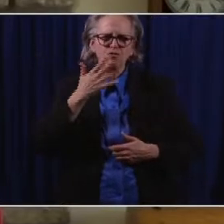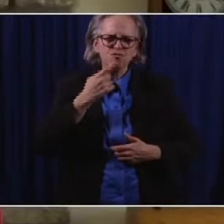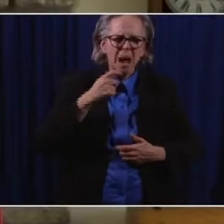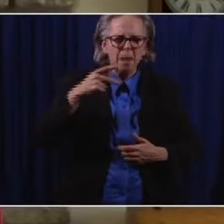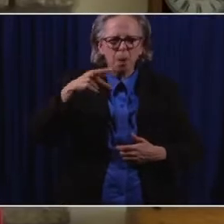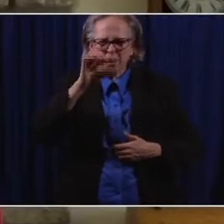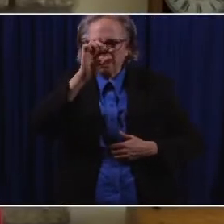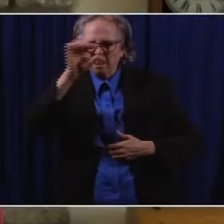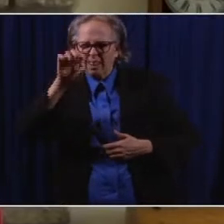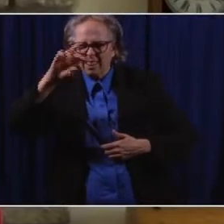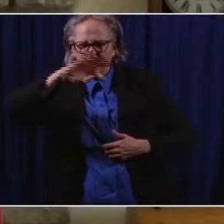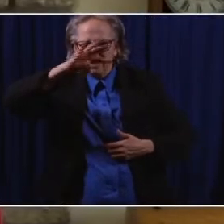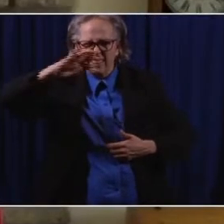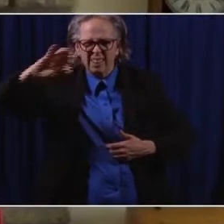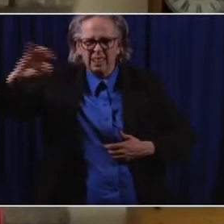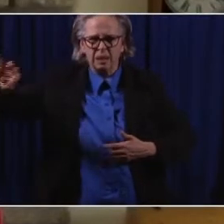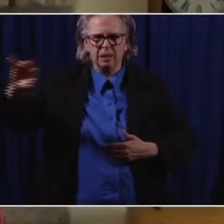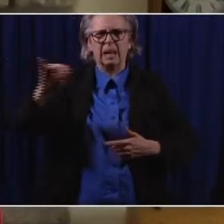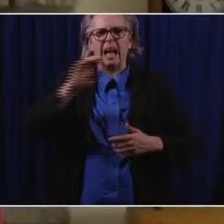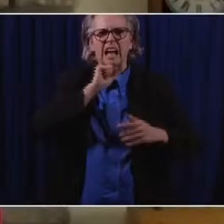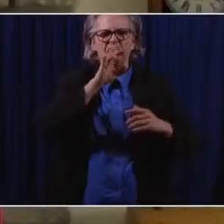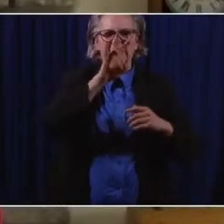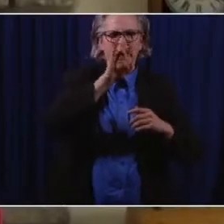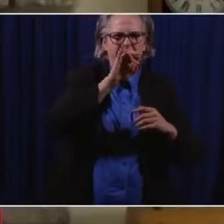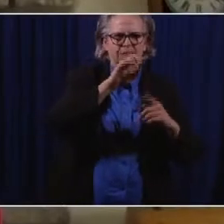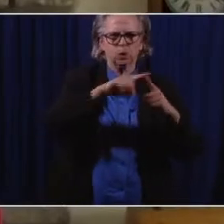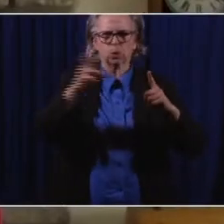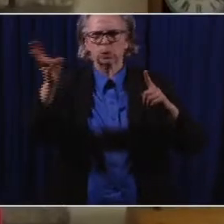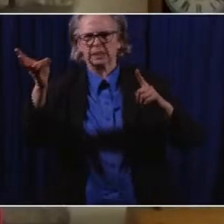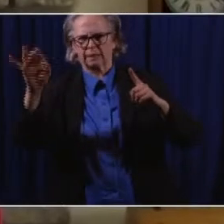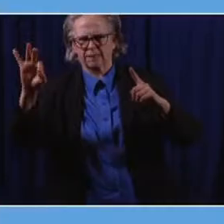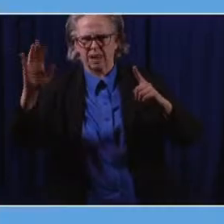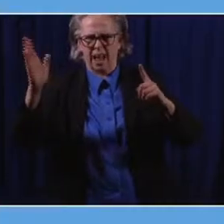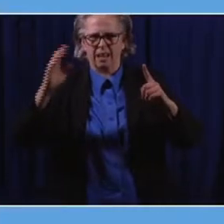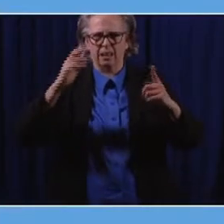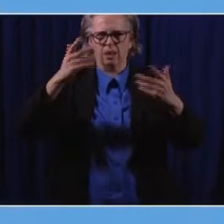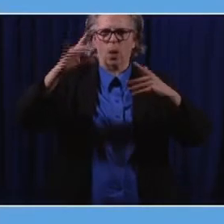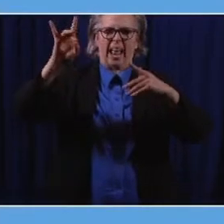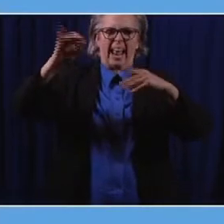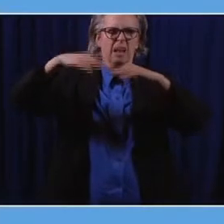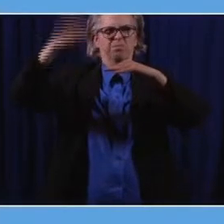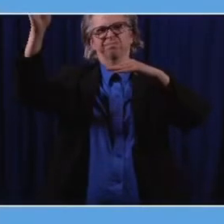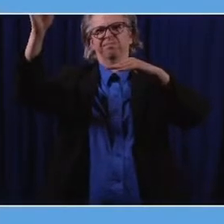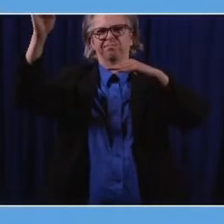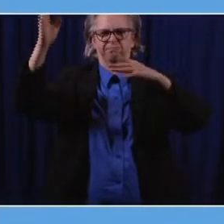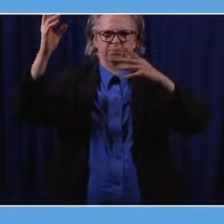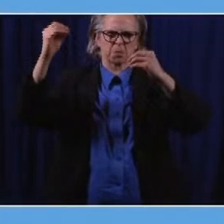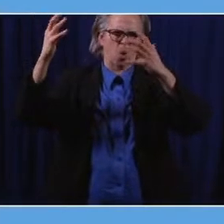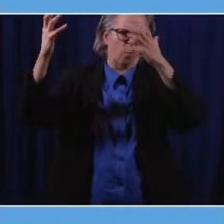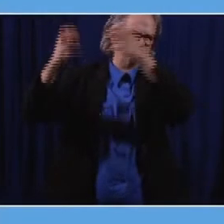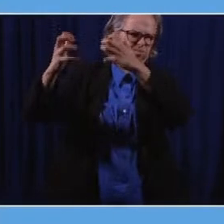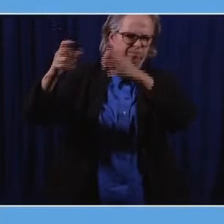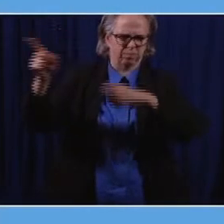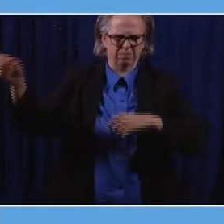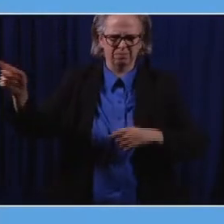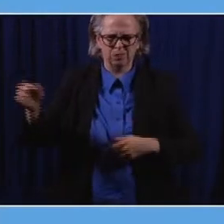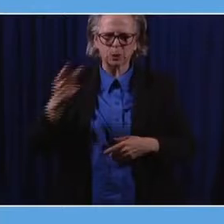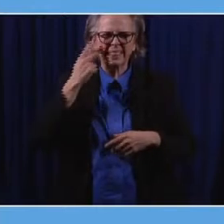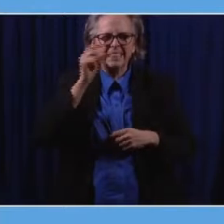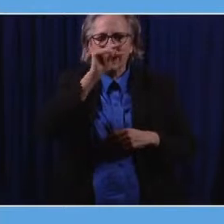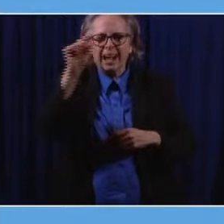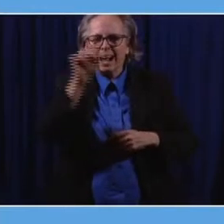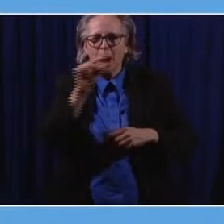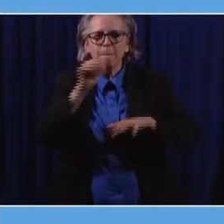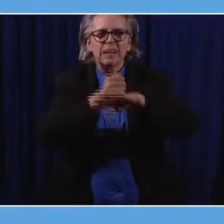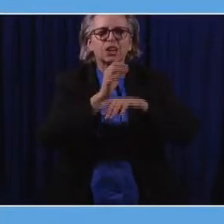would be 70 to 79. This would be 80 plus. So you can look at these colors. And these are the two interesting. They're